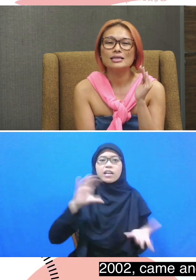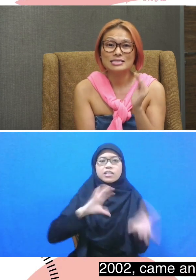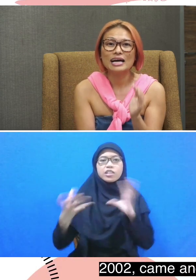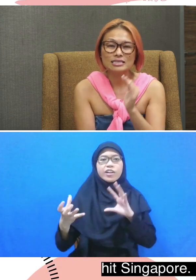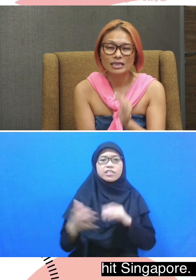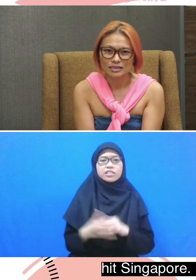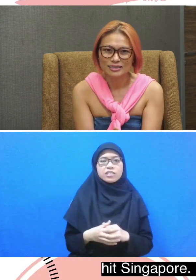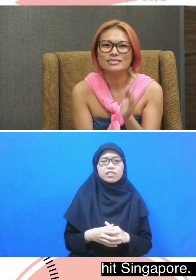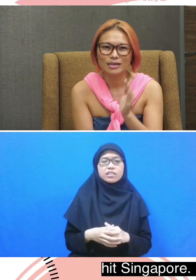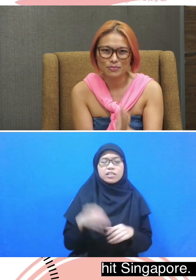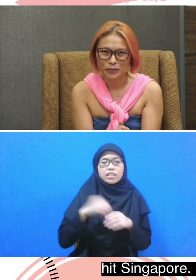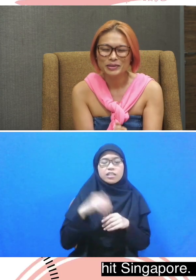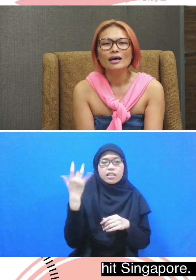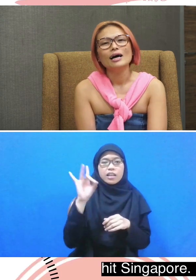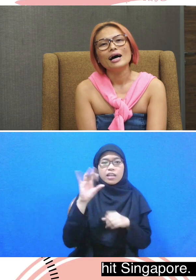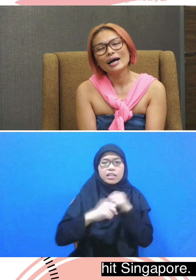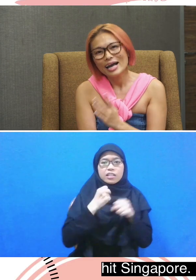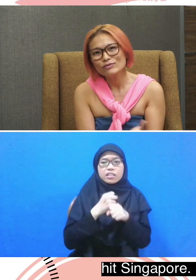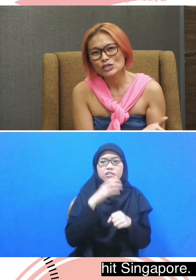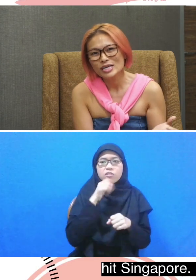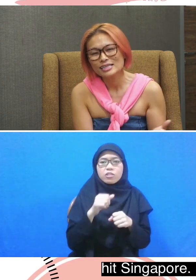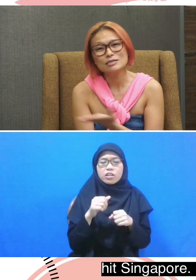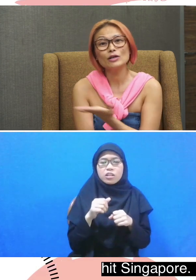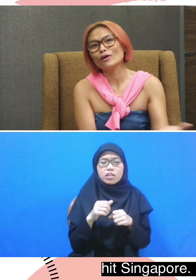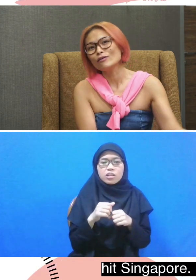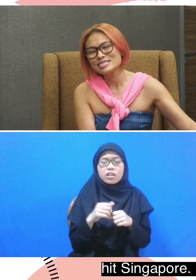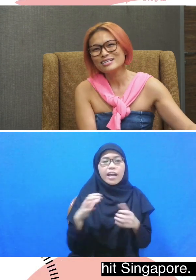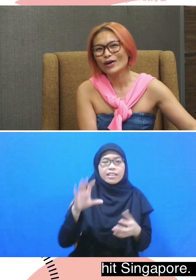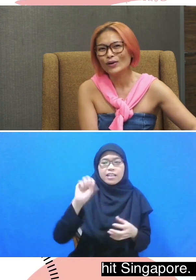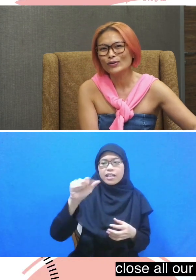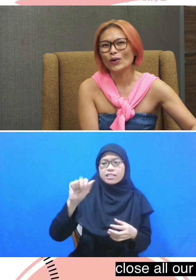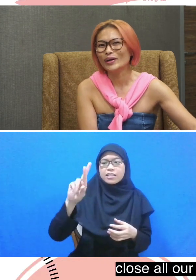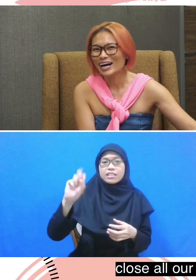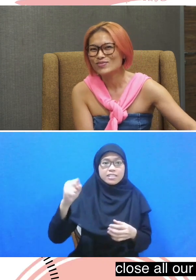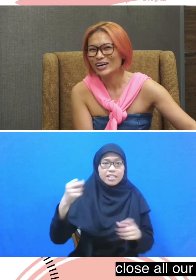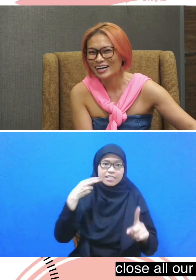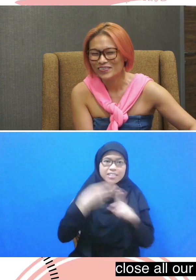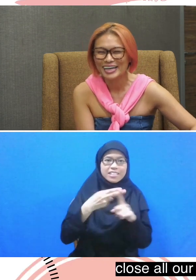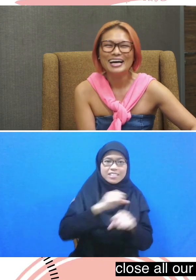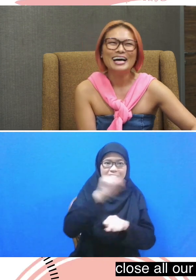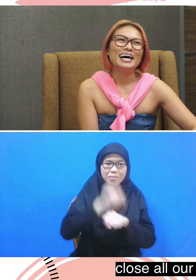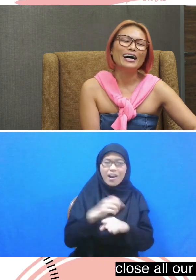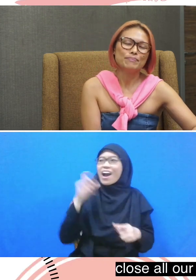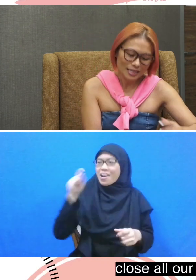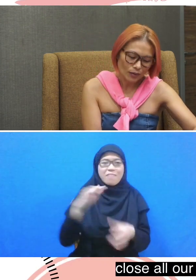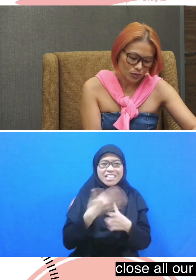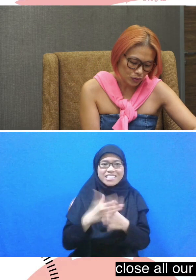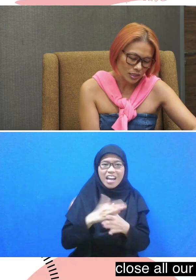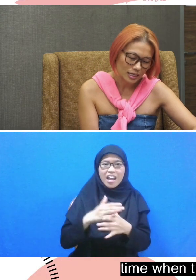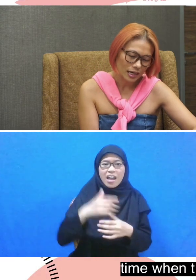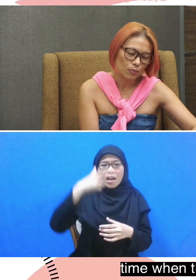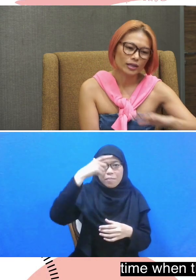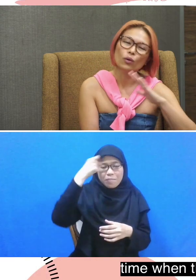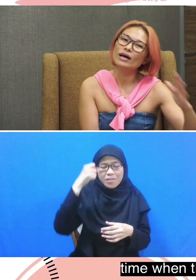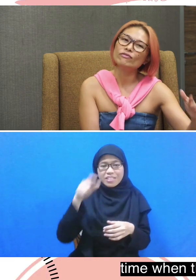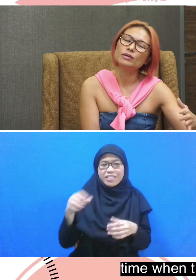And SARS hit Singapore. I have to share this because obviously it's very close to all our hearts right now, right? But that was also the